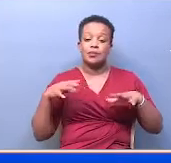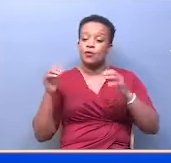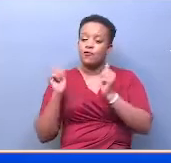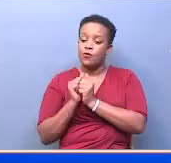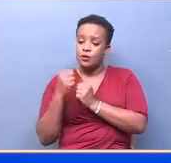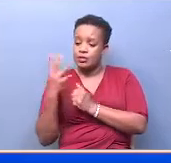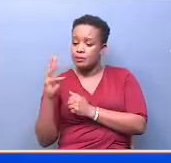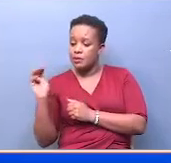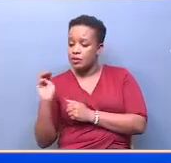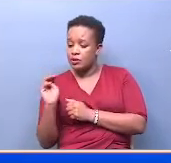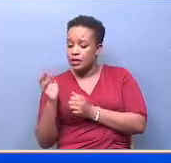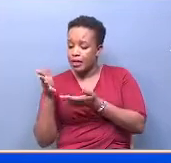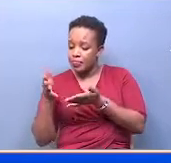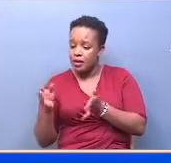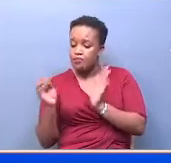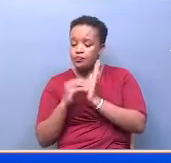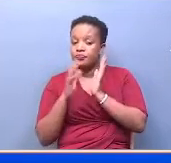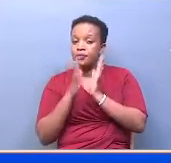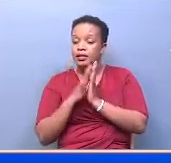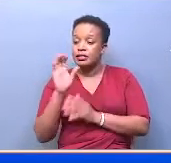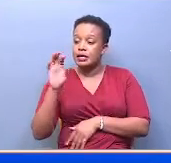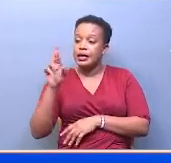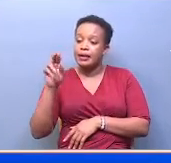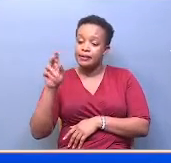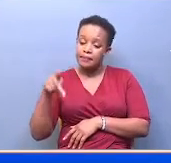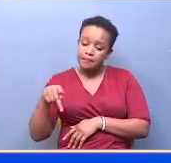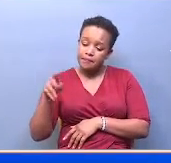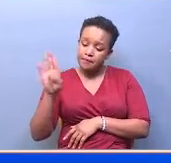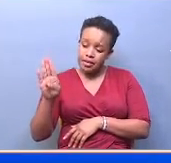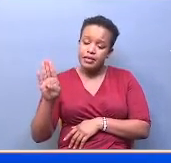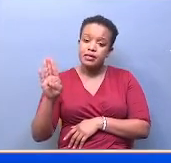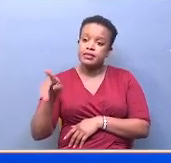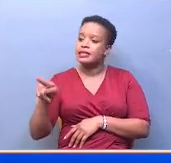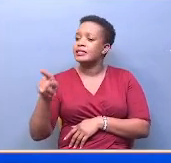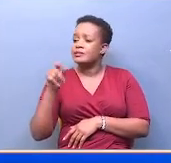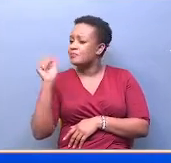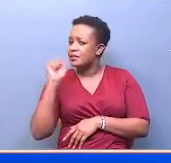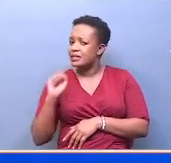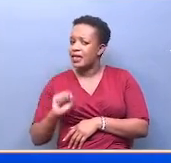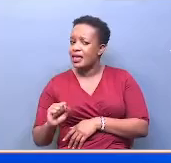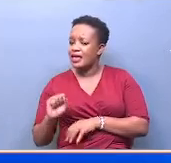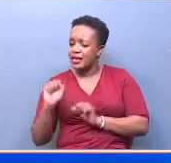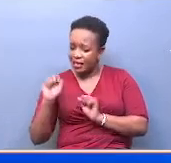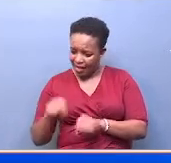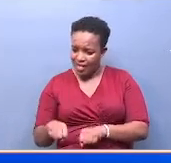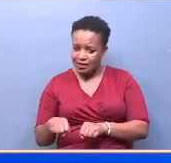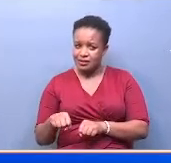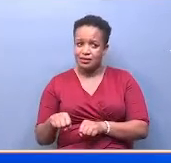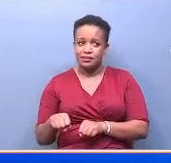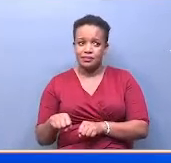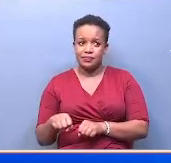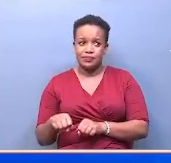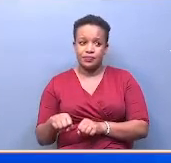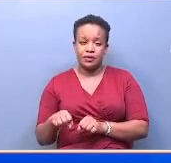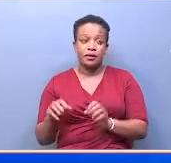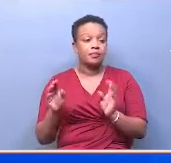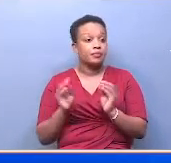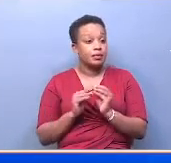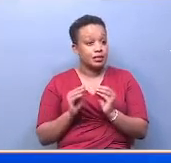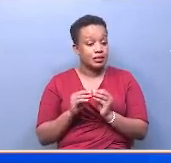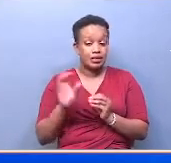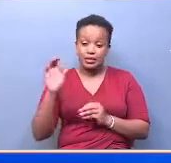mzee ya miaka 80 hatuna ubaya, anaweza hiyo kazi? Eh? Si mkutano ya baraza la mawaziri inaanza saa